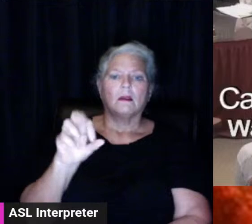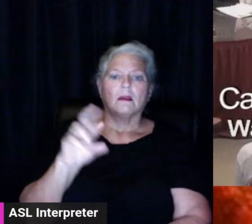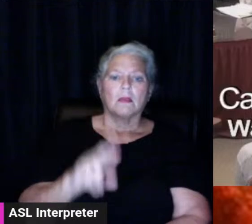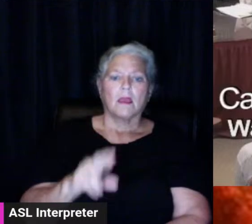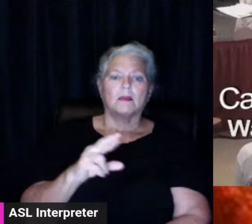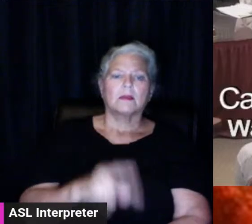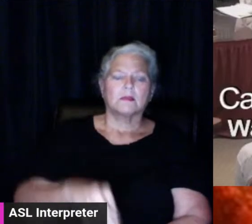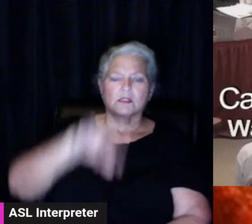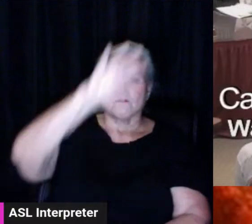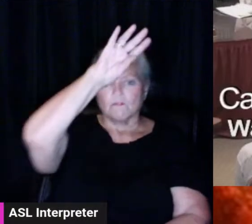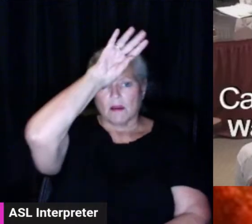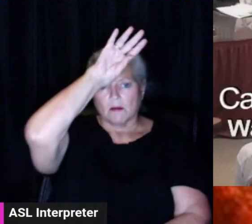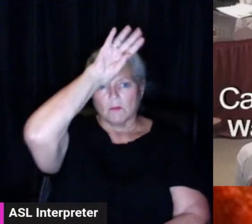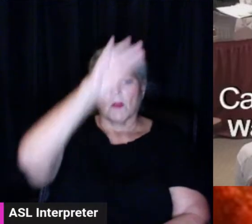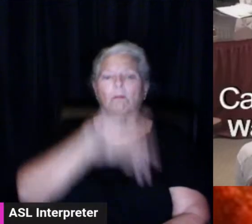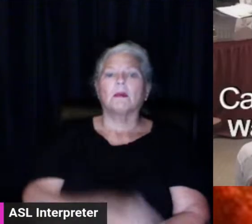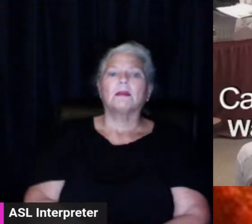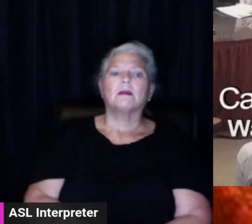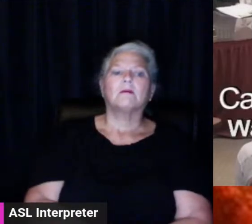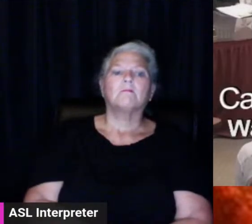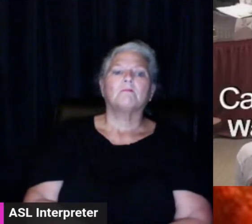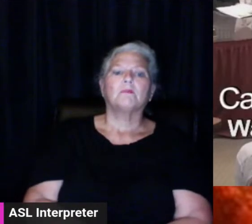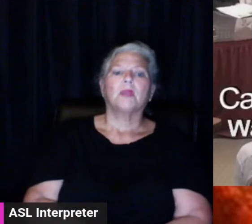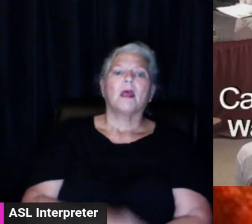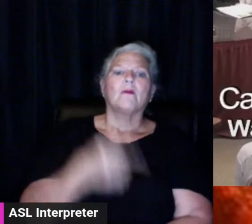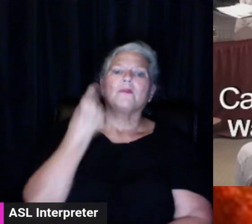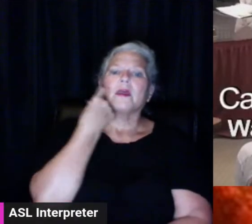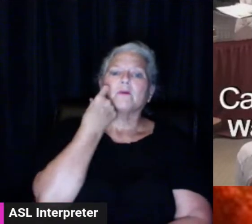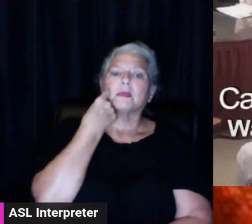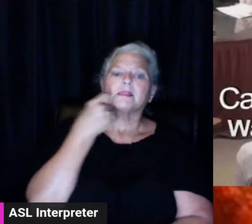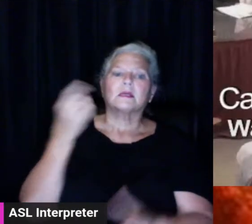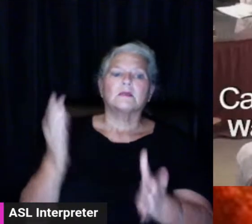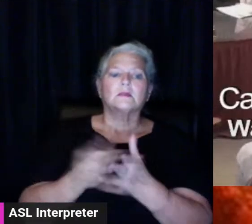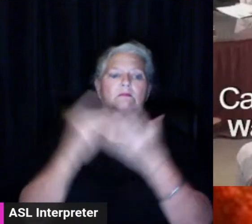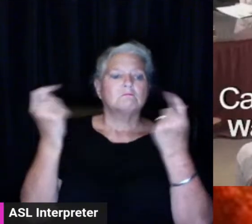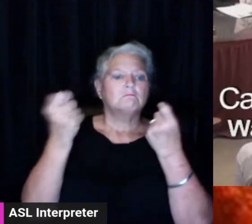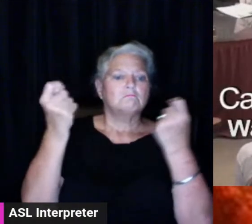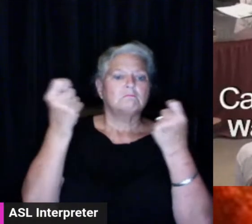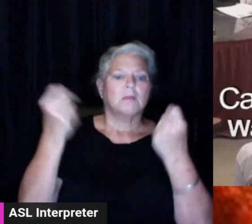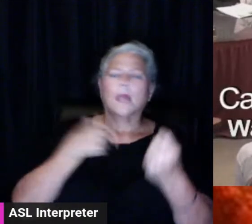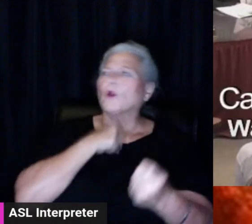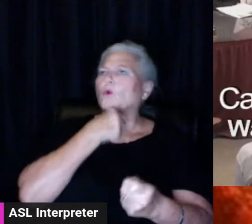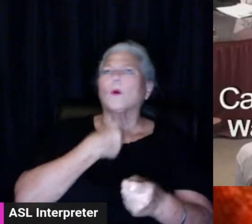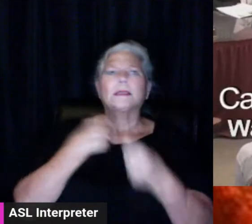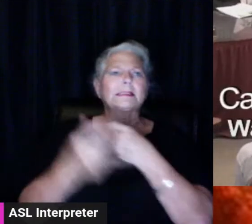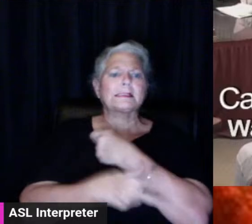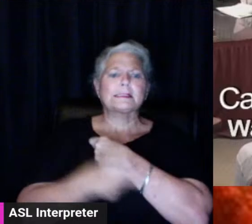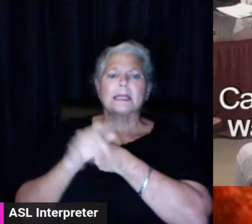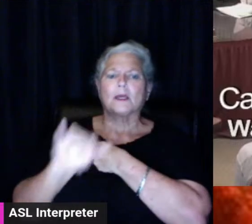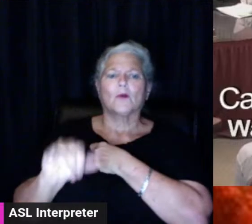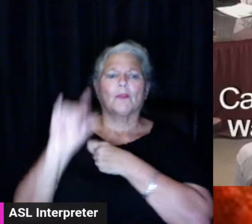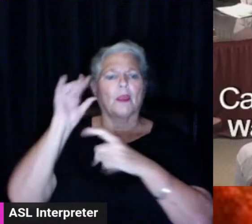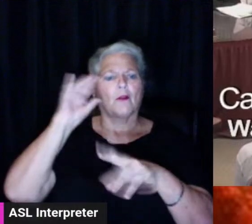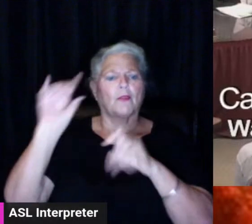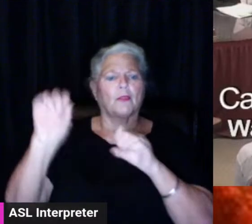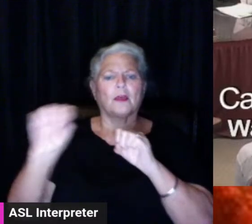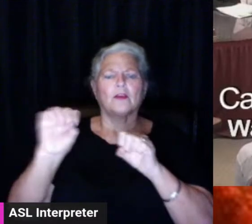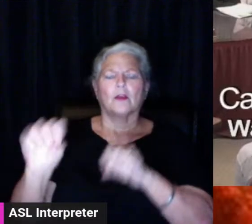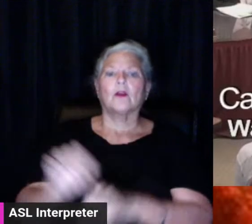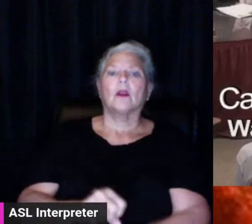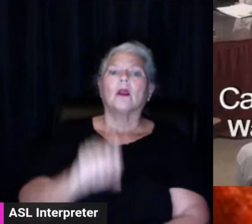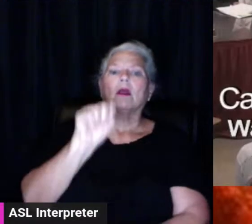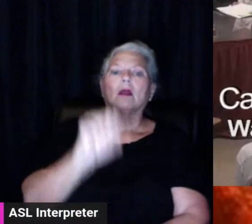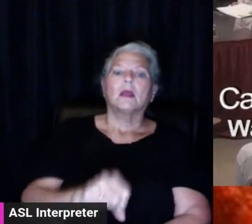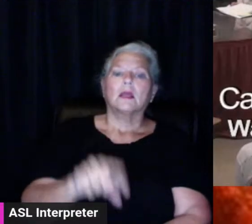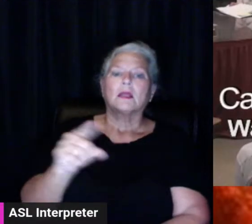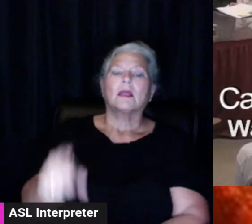accolades. Well, I don't want to steal their thunder. I'm sure they'll be putting a All press right, release out. so as not to steal their thunder, can you reach out to Chief Robery?